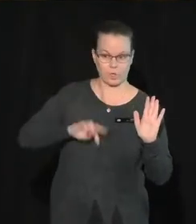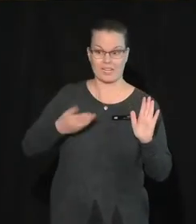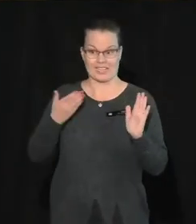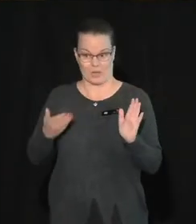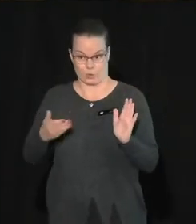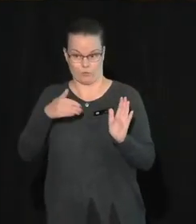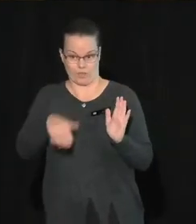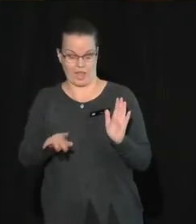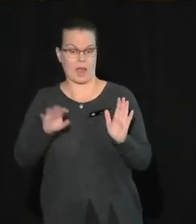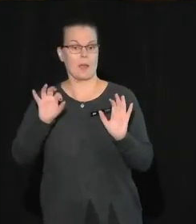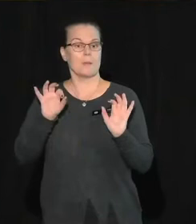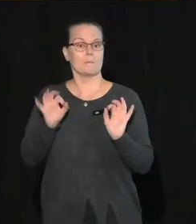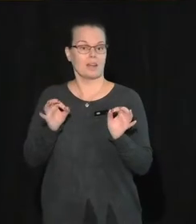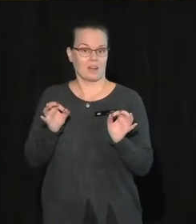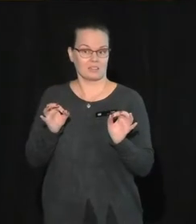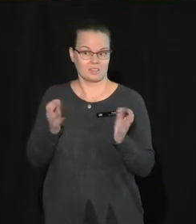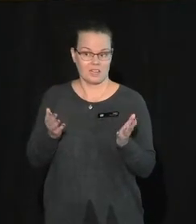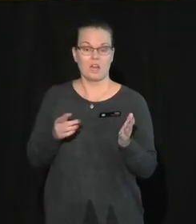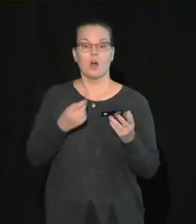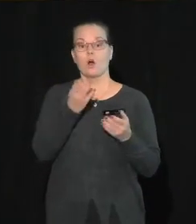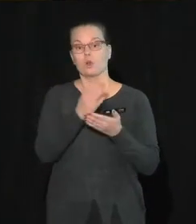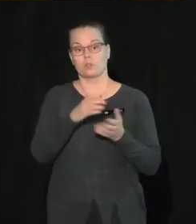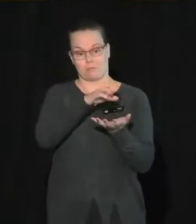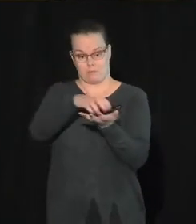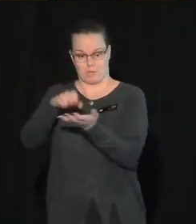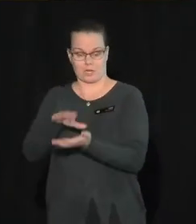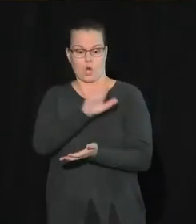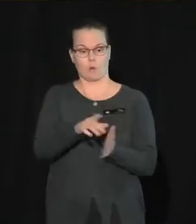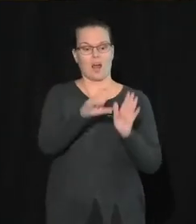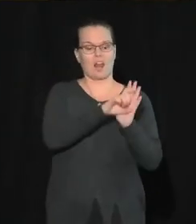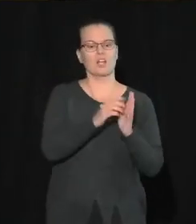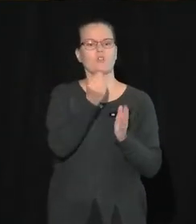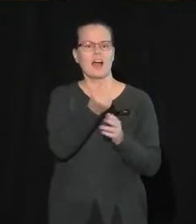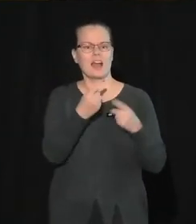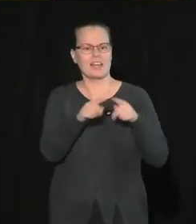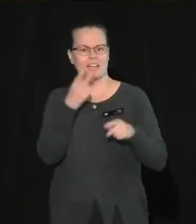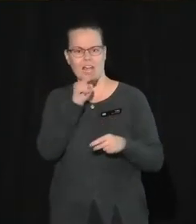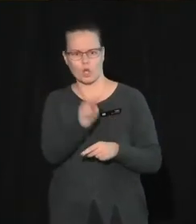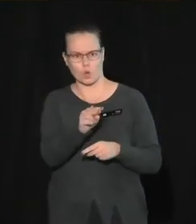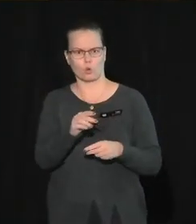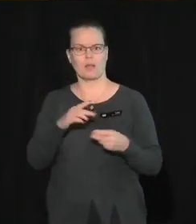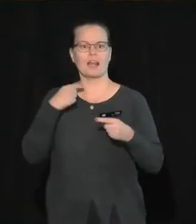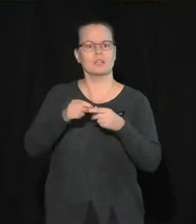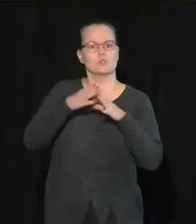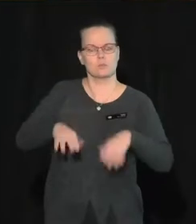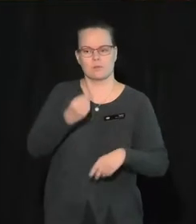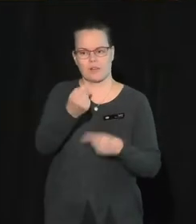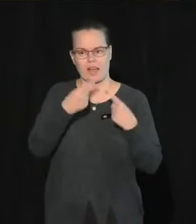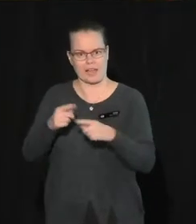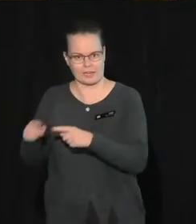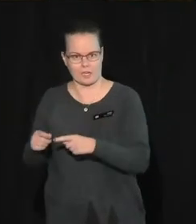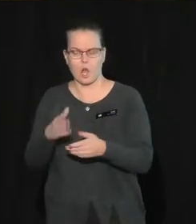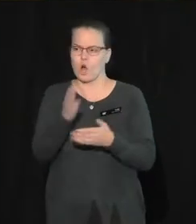we still have different approaches. Some member states have put in place legislation which is very, very technical and to